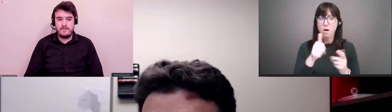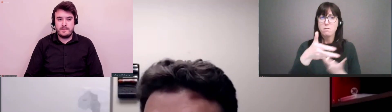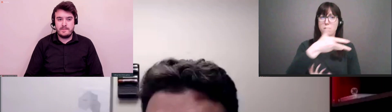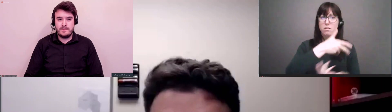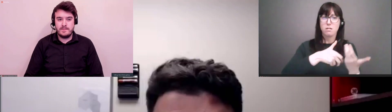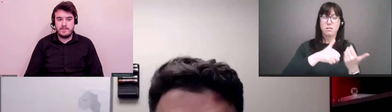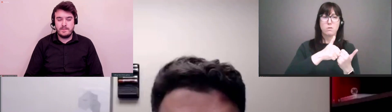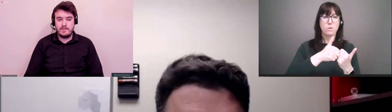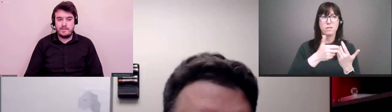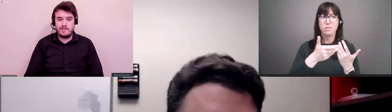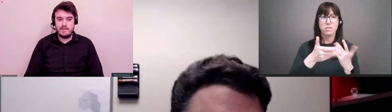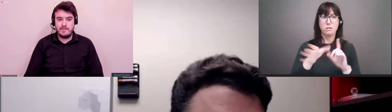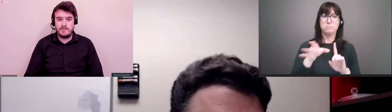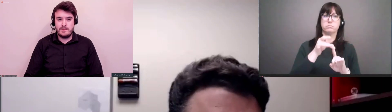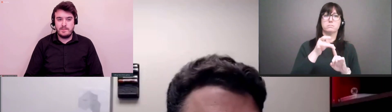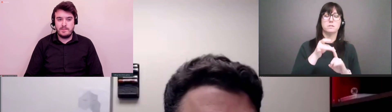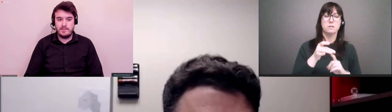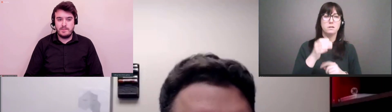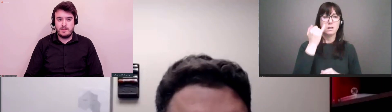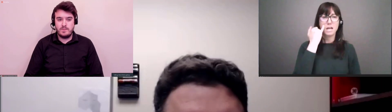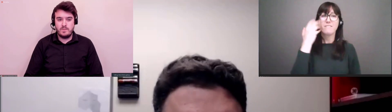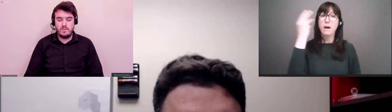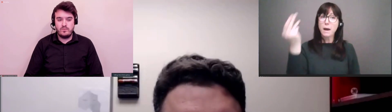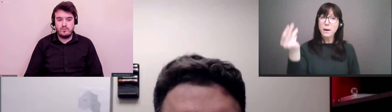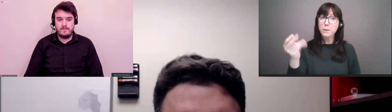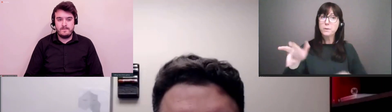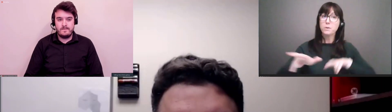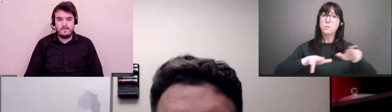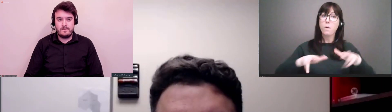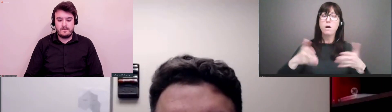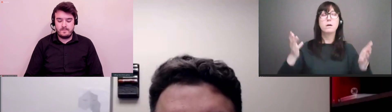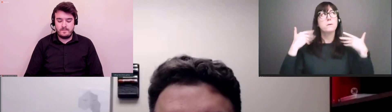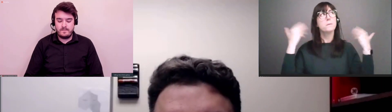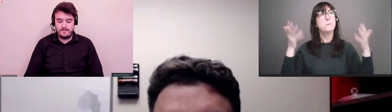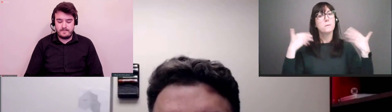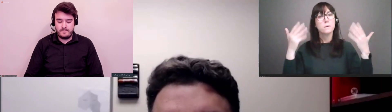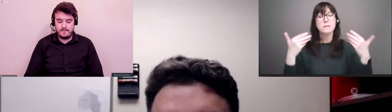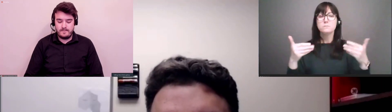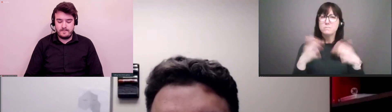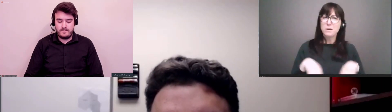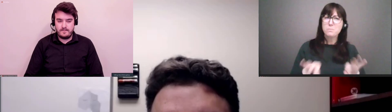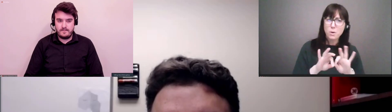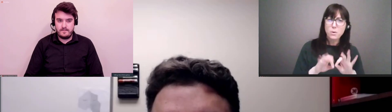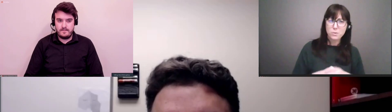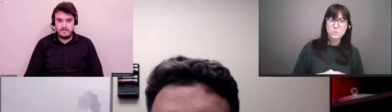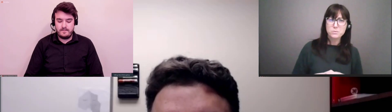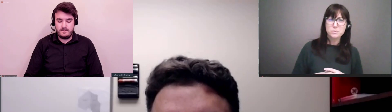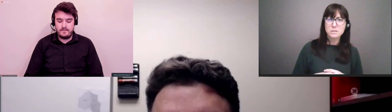getting outside for that walk is important, and